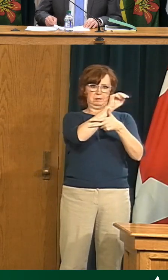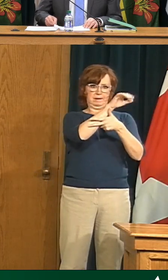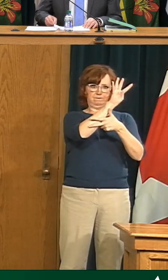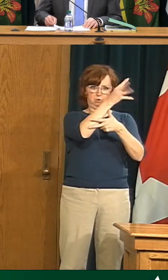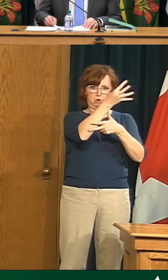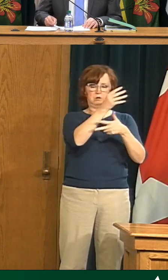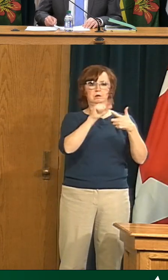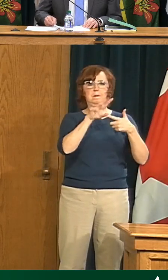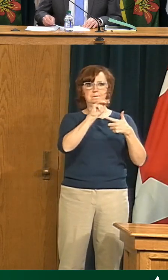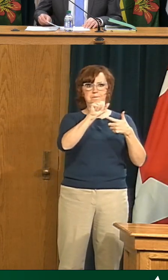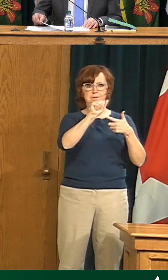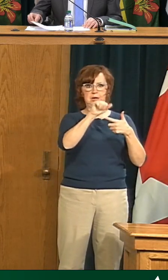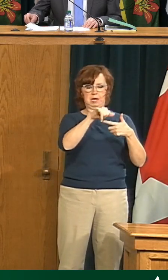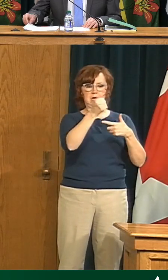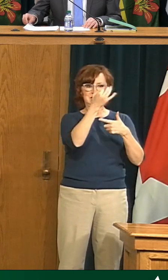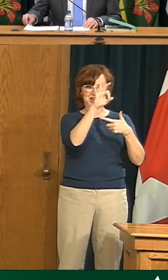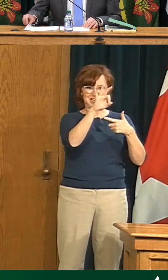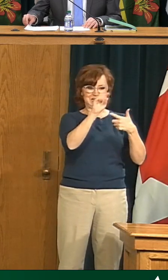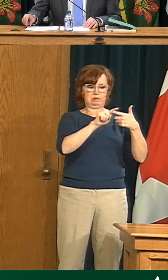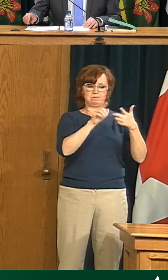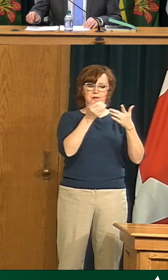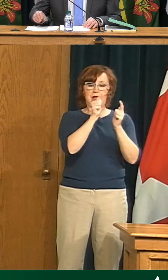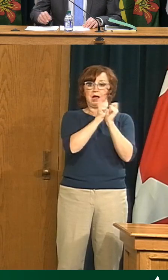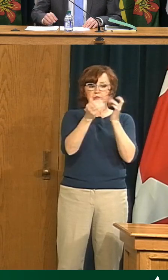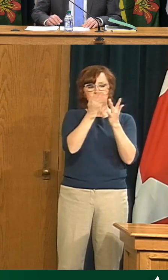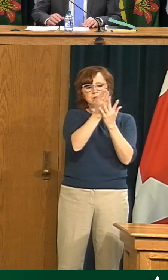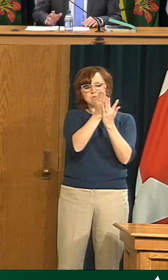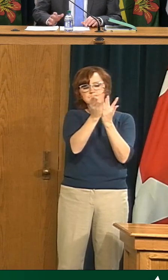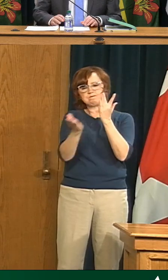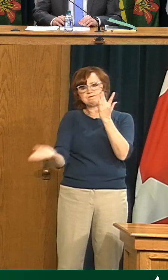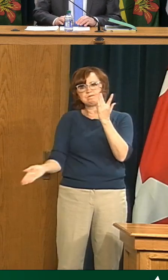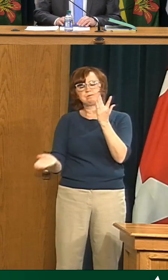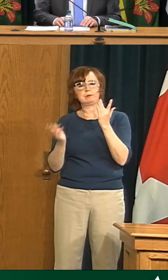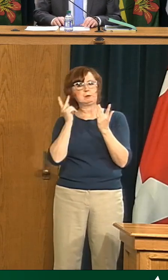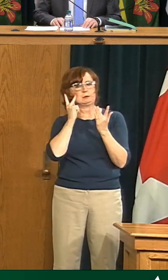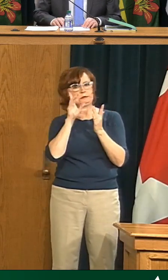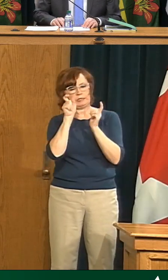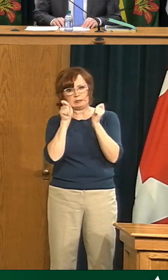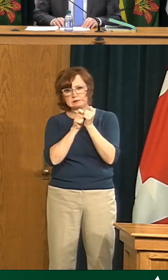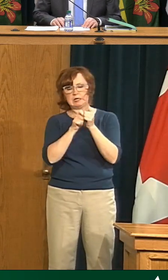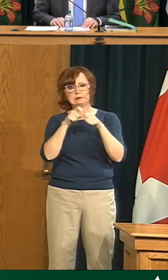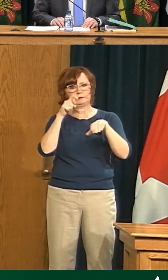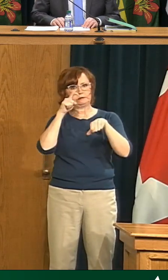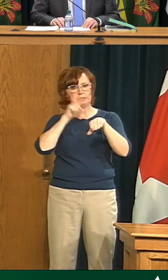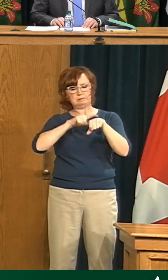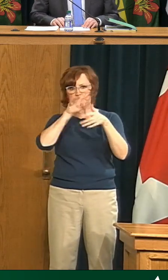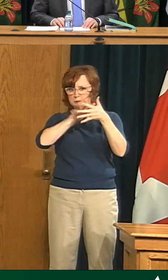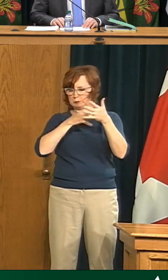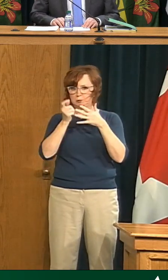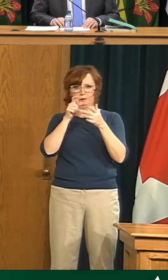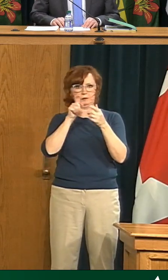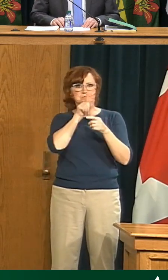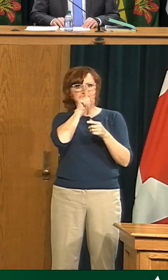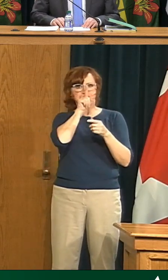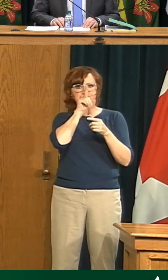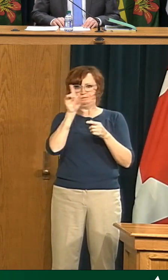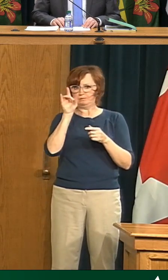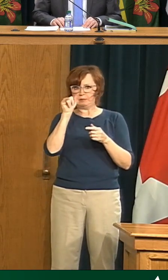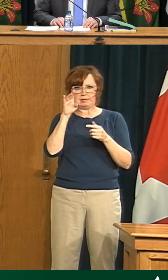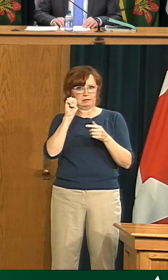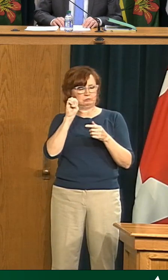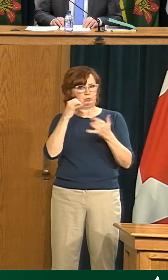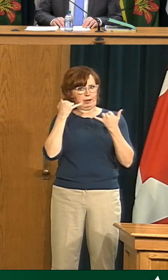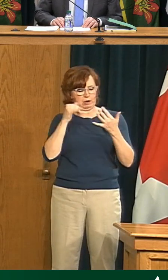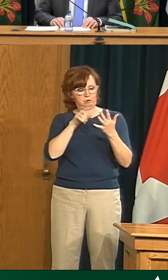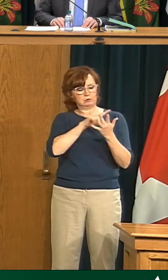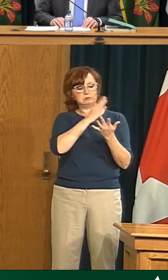will be decided in the weeks ahead after careful monitoring and the impact of these first 2 phases. Phase 3